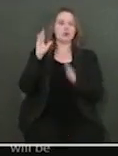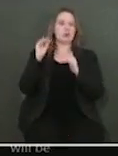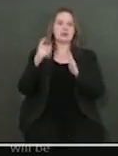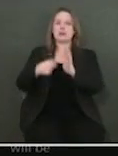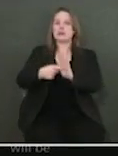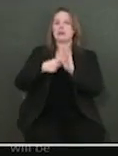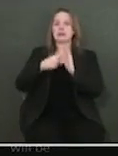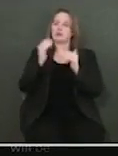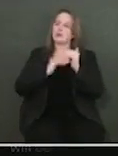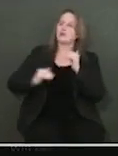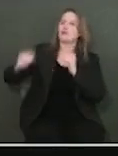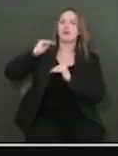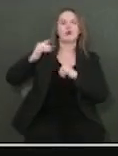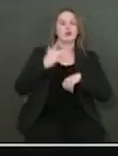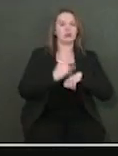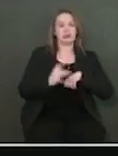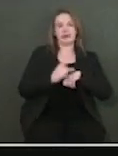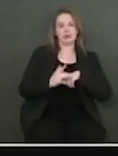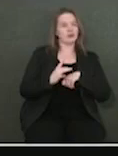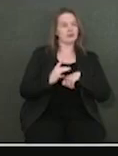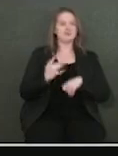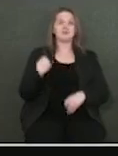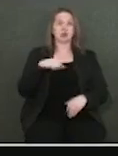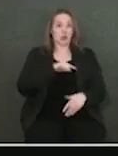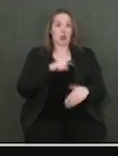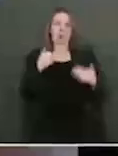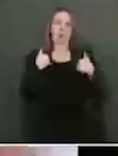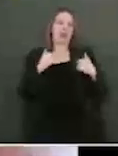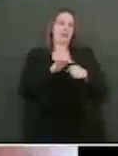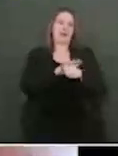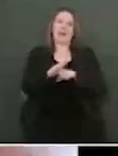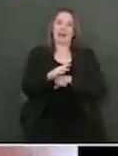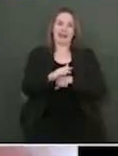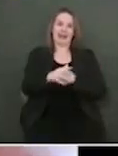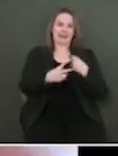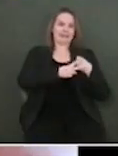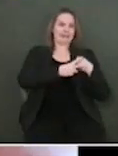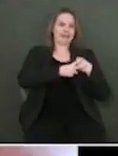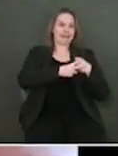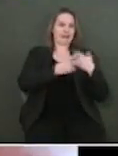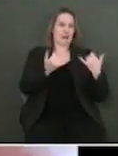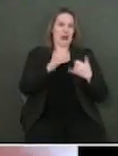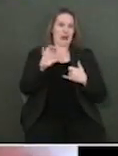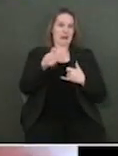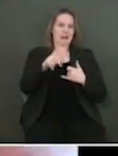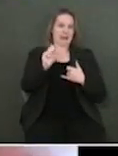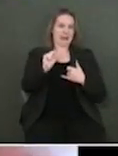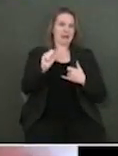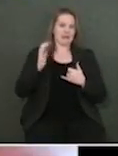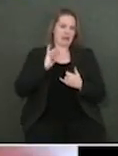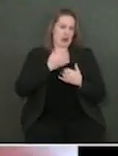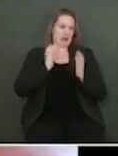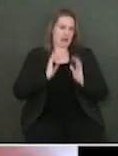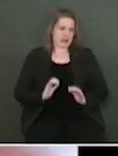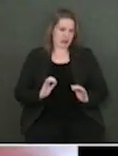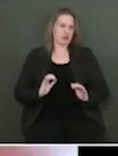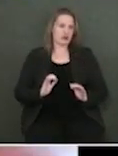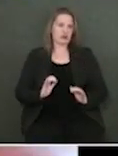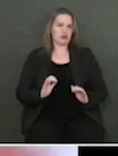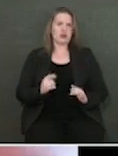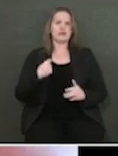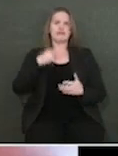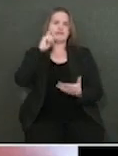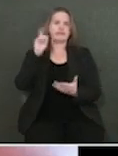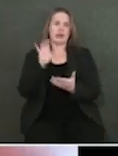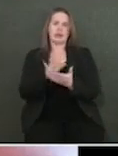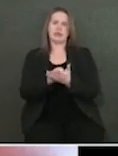to exceed supply. Like I said, we certainly have plenty of supply for CPS Energy's customers, and I believe that